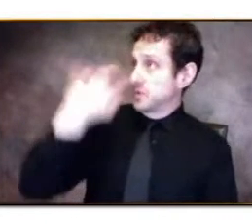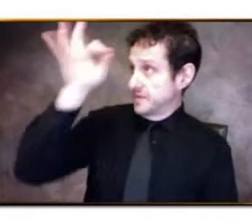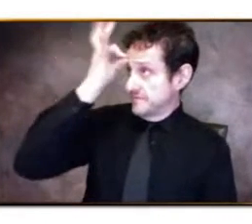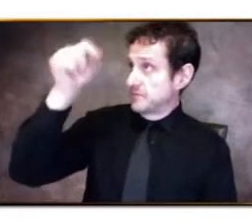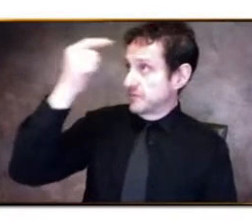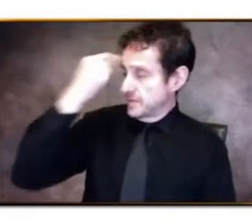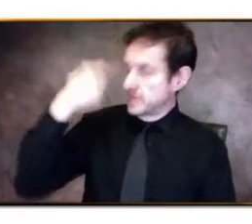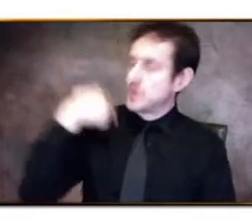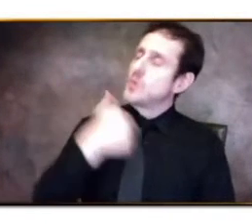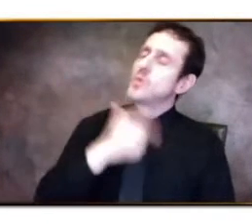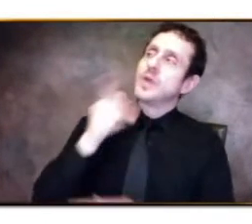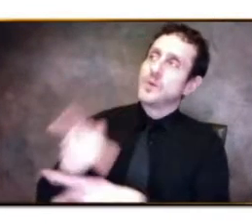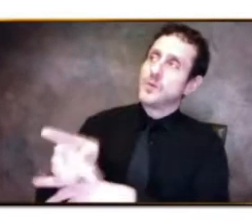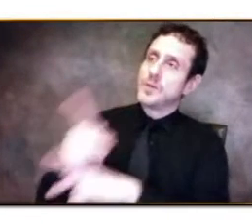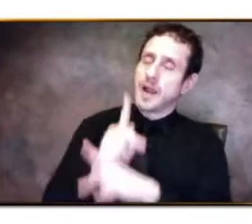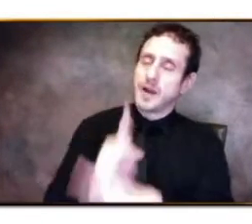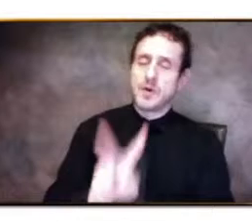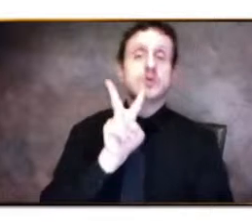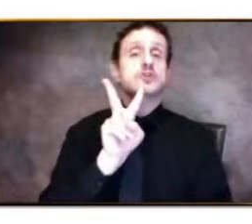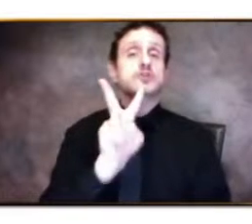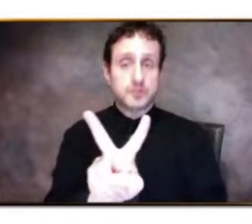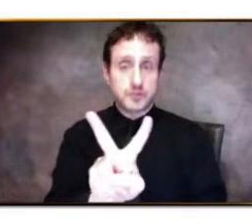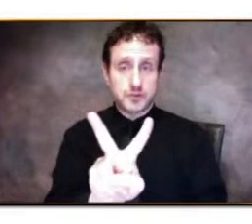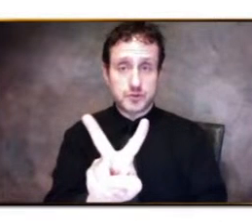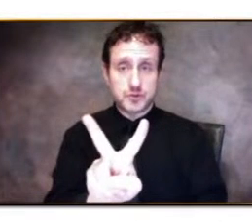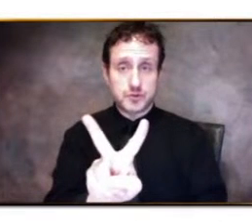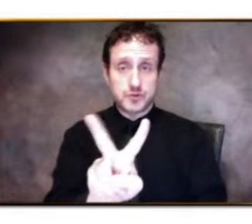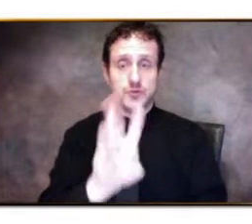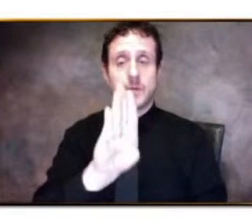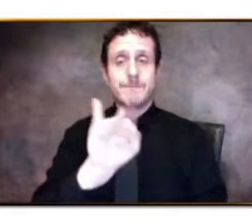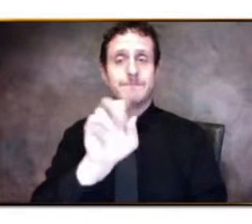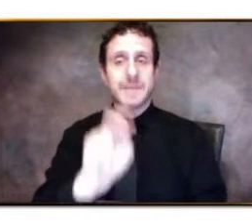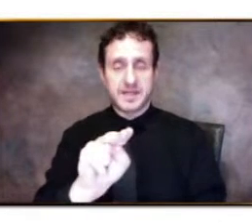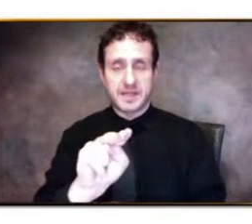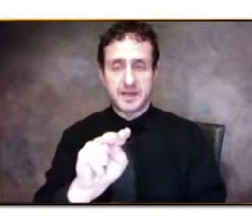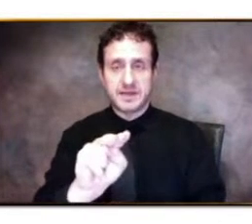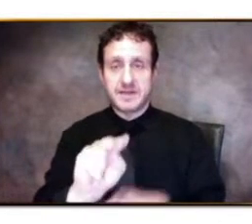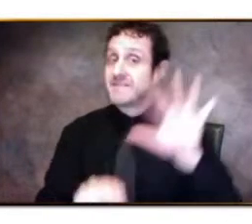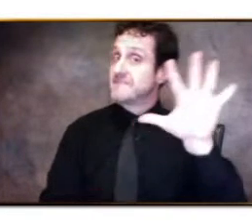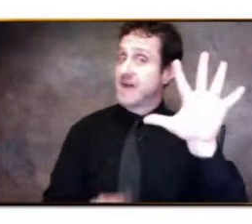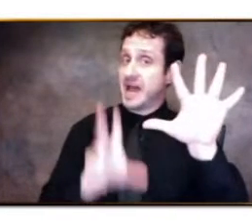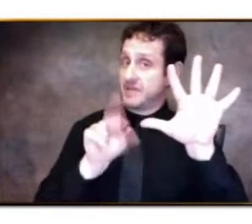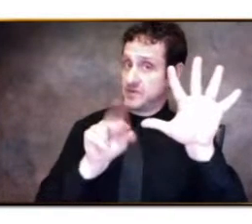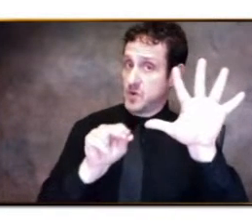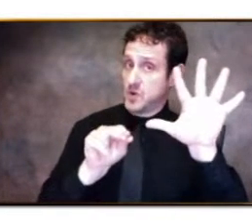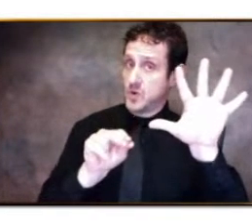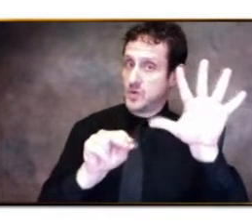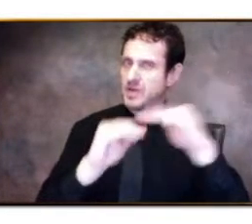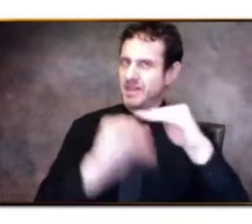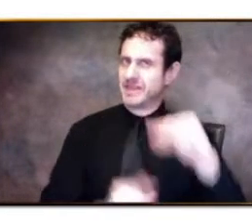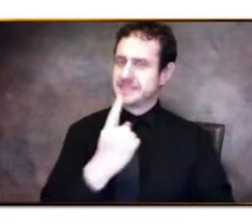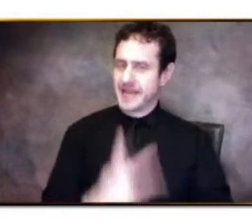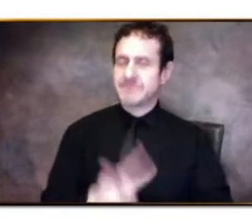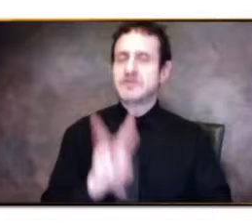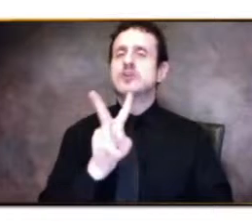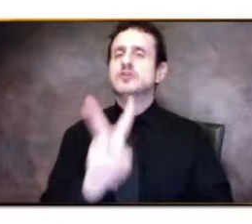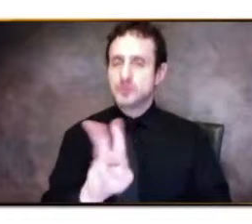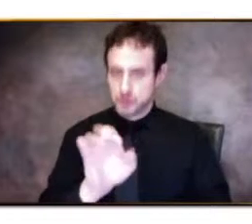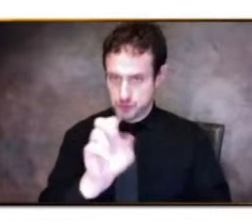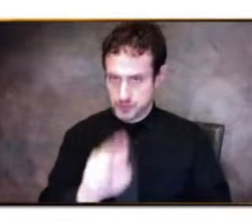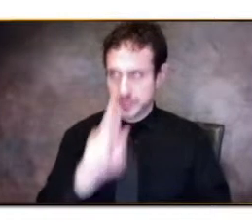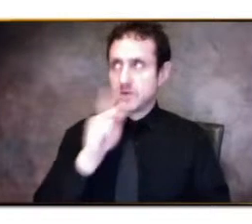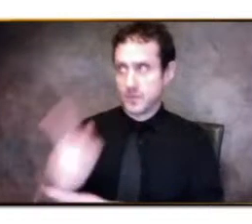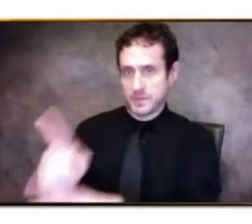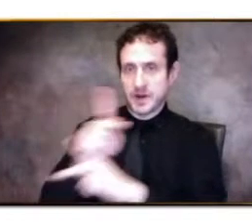borrow only $2 billion, less than half of the $5 billion that's been offered to us by the federal